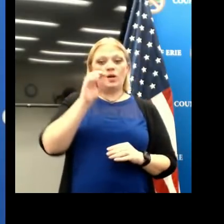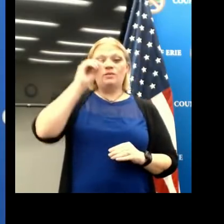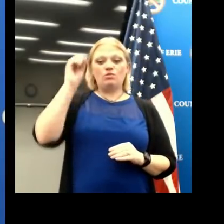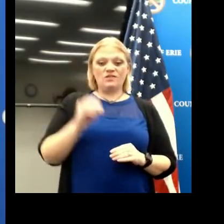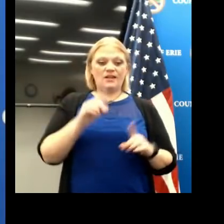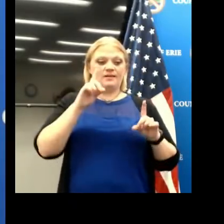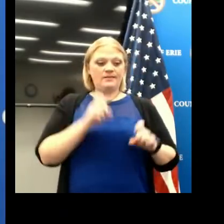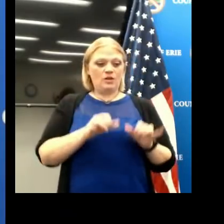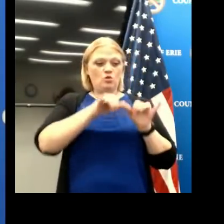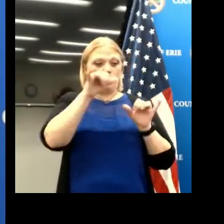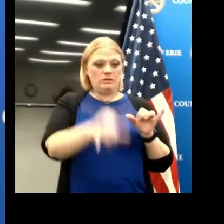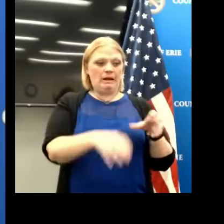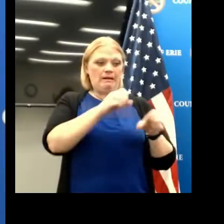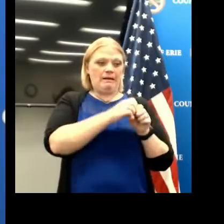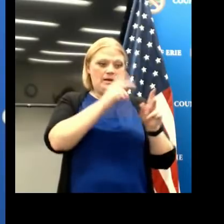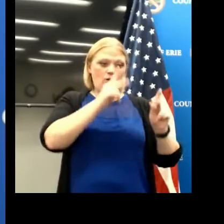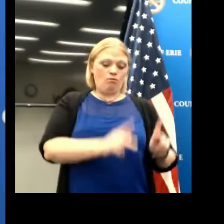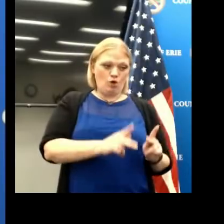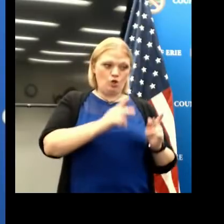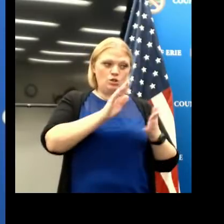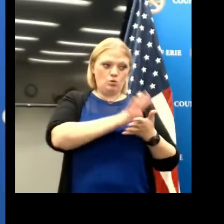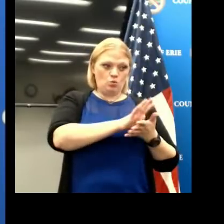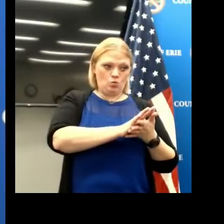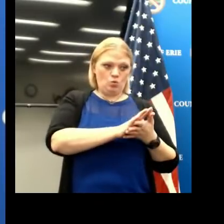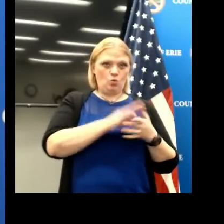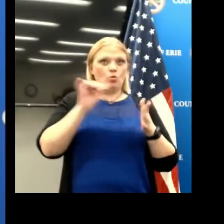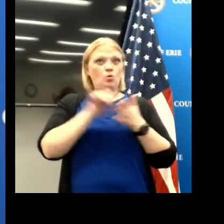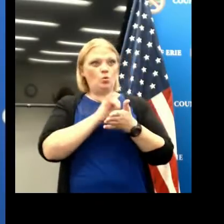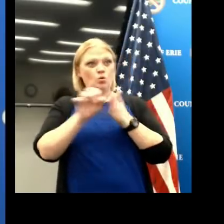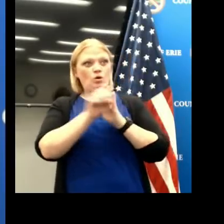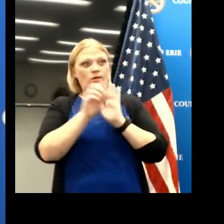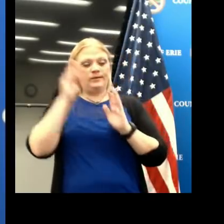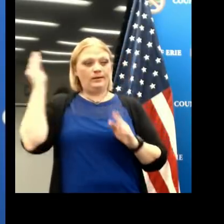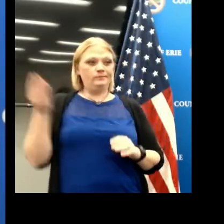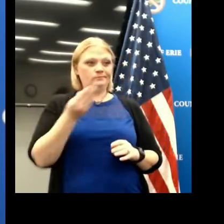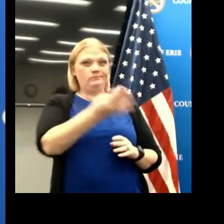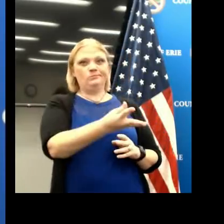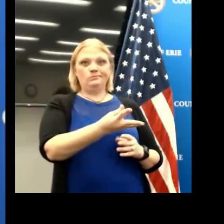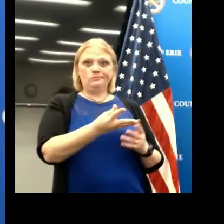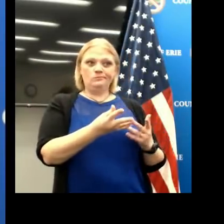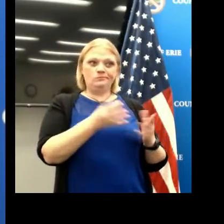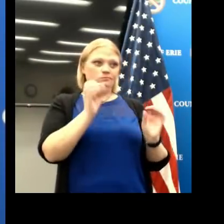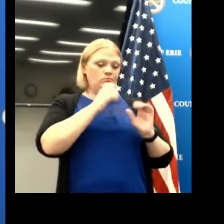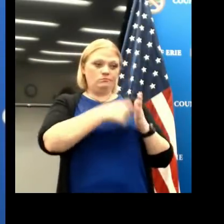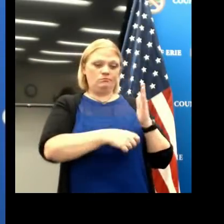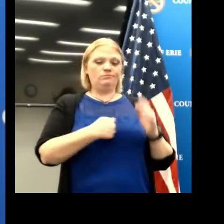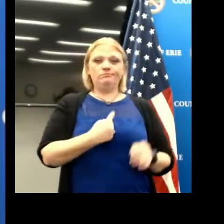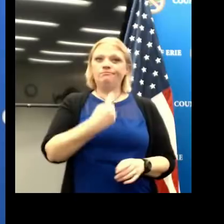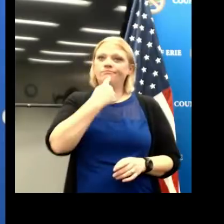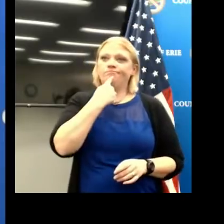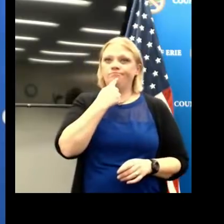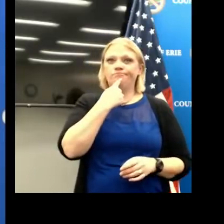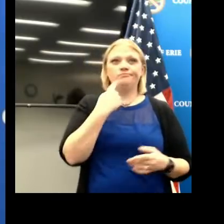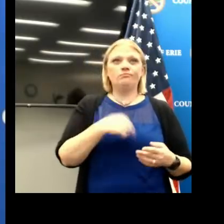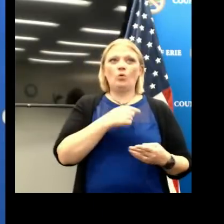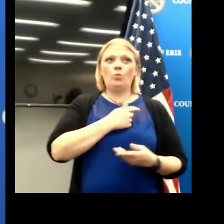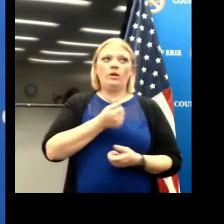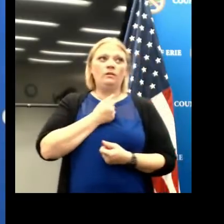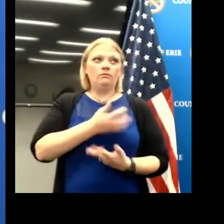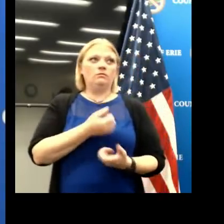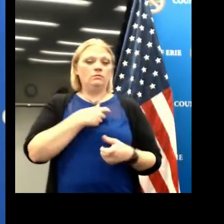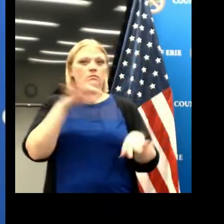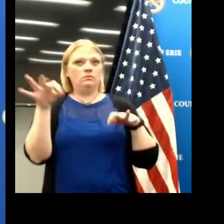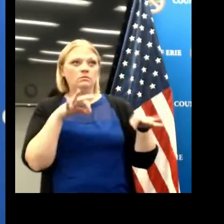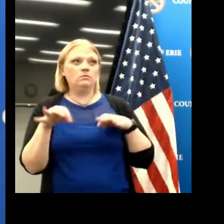stay in person, and New York State is providing the testing kits. So there's no cost there. And I'm disappointed because we've expressed this continually to the